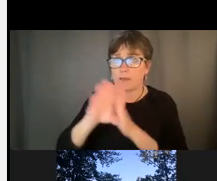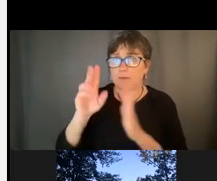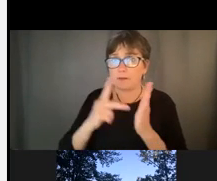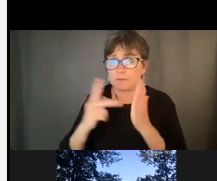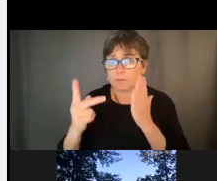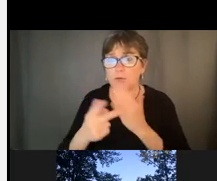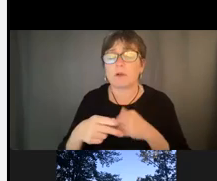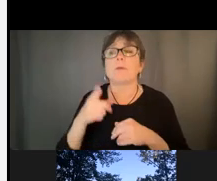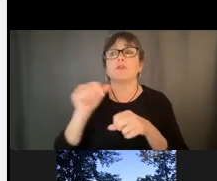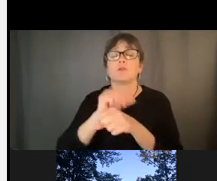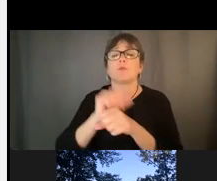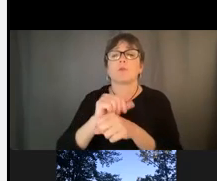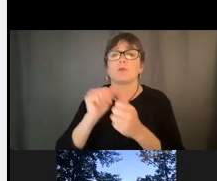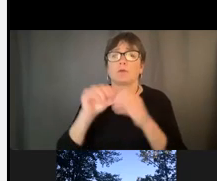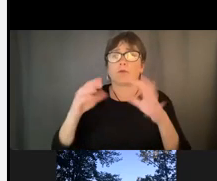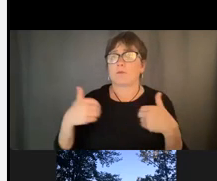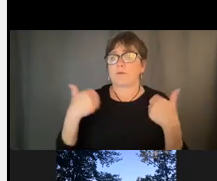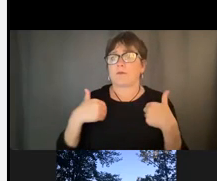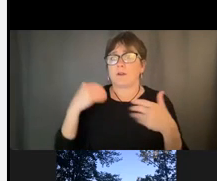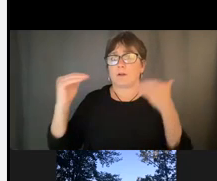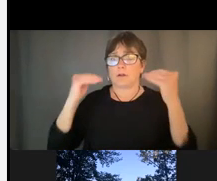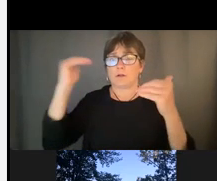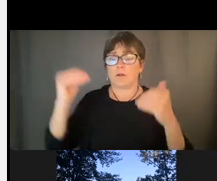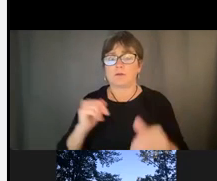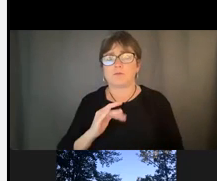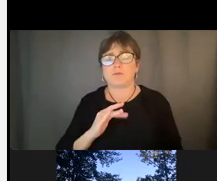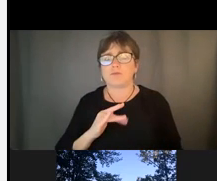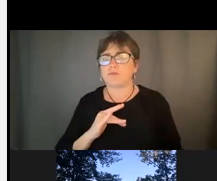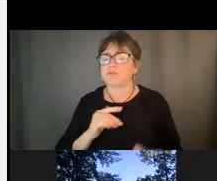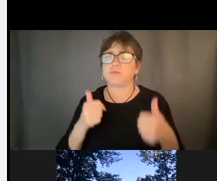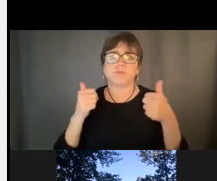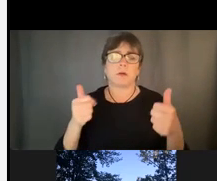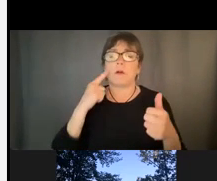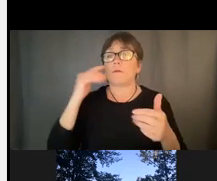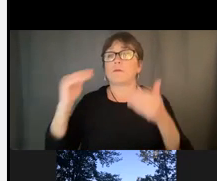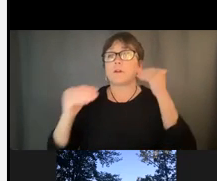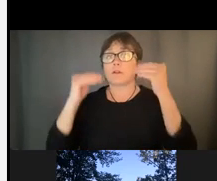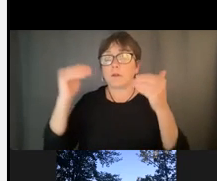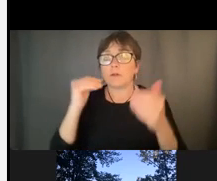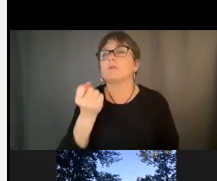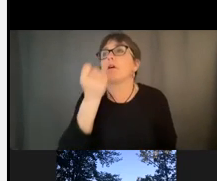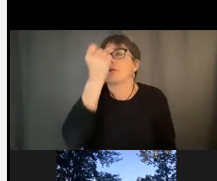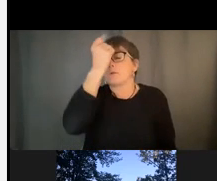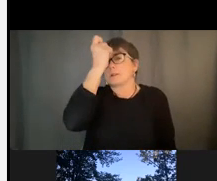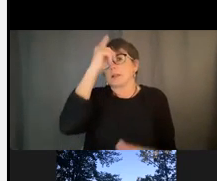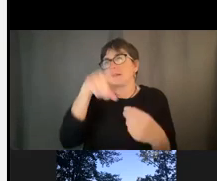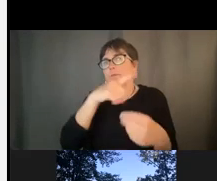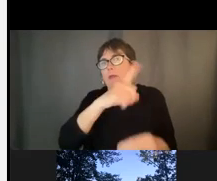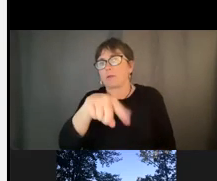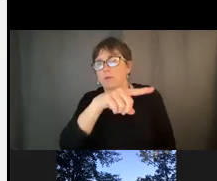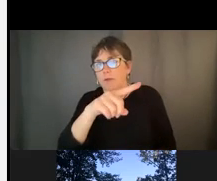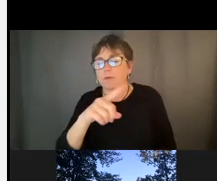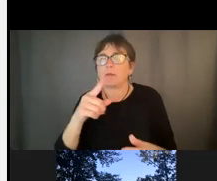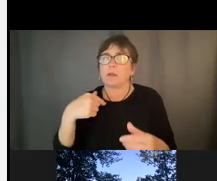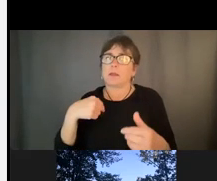group of young adults to kind of look at this and say, yeah, this would be really, really great for adults to understand and know as they support